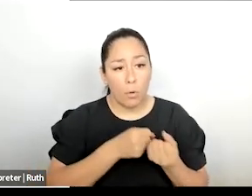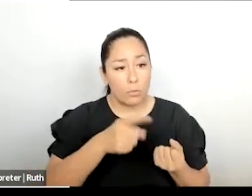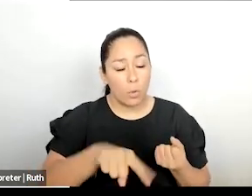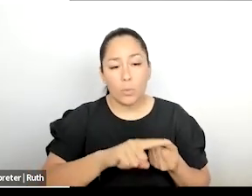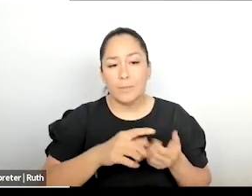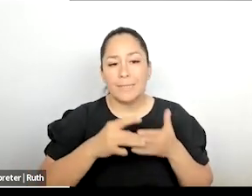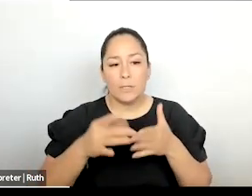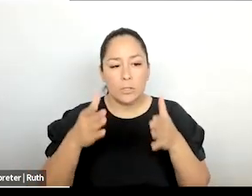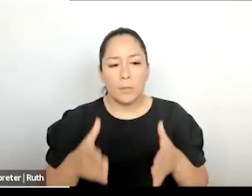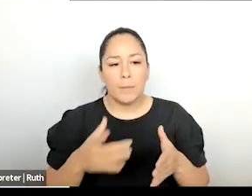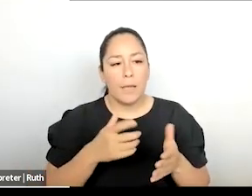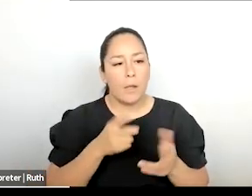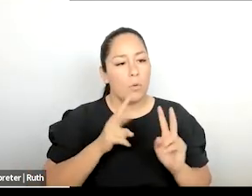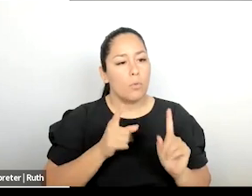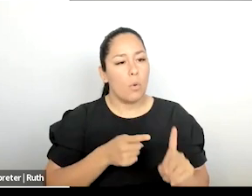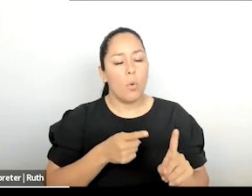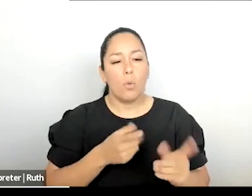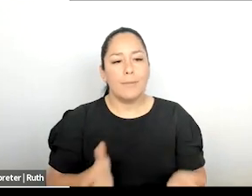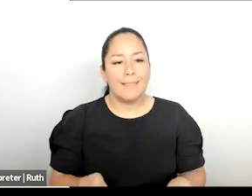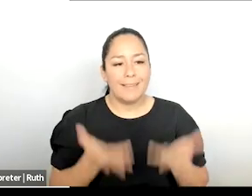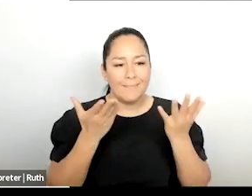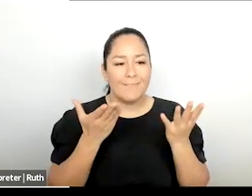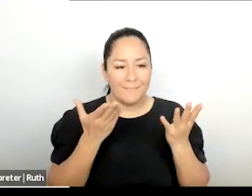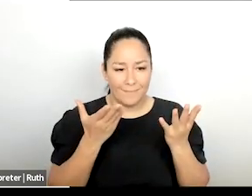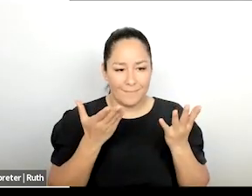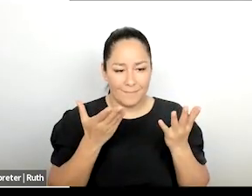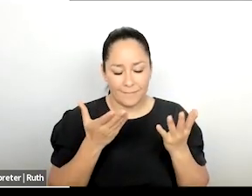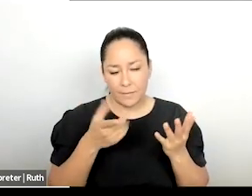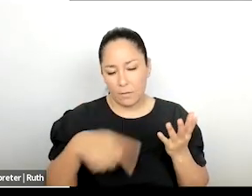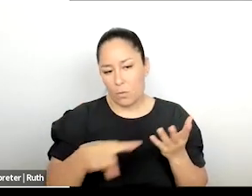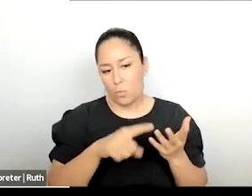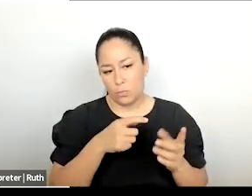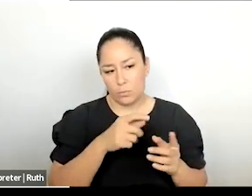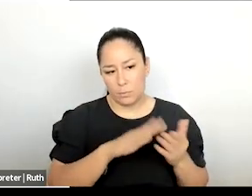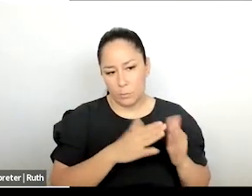to uplift the leadership of impacted community.